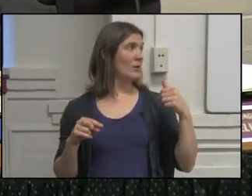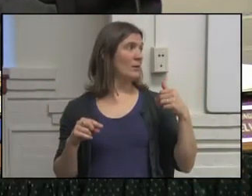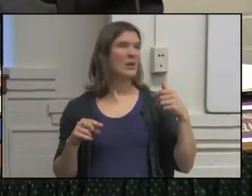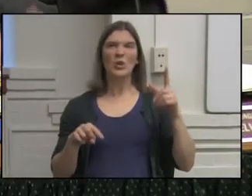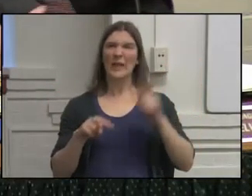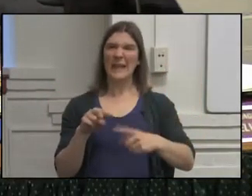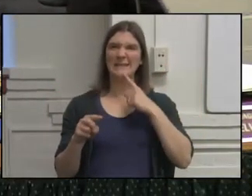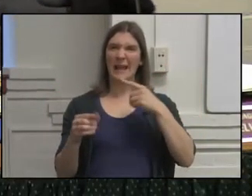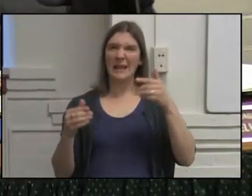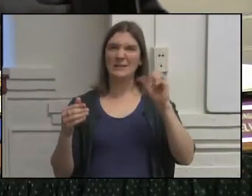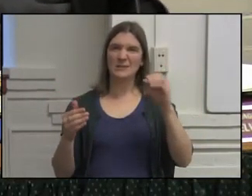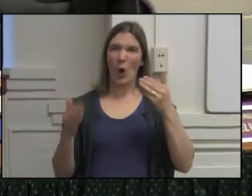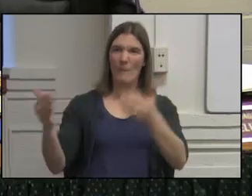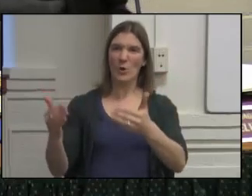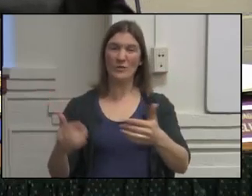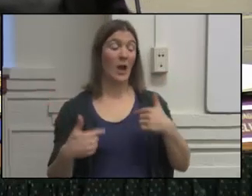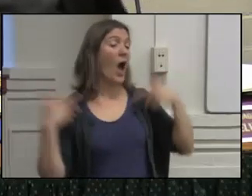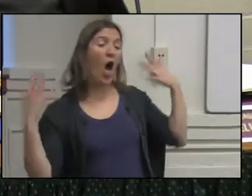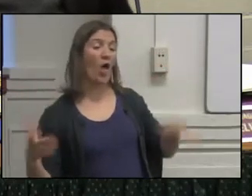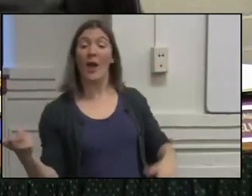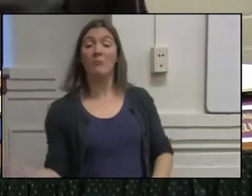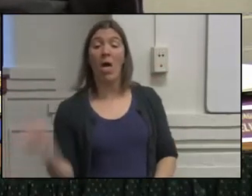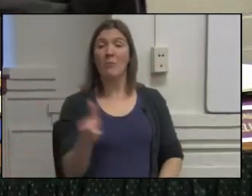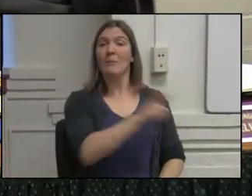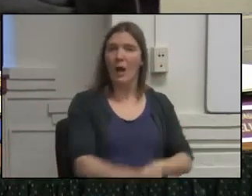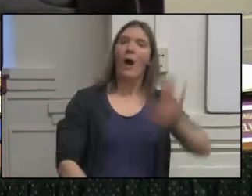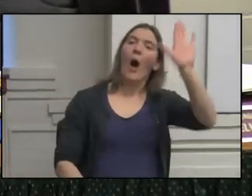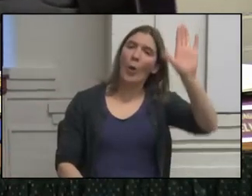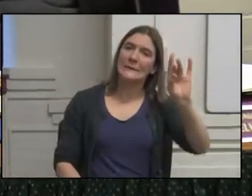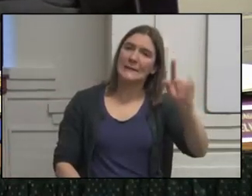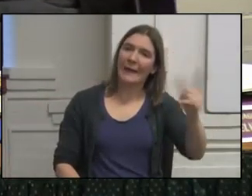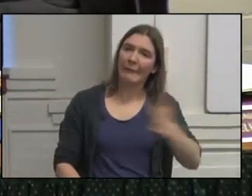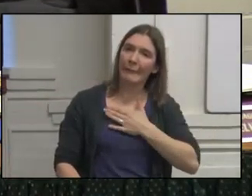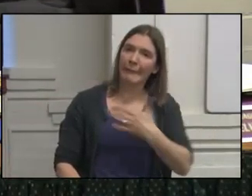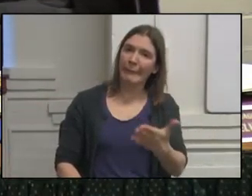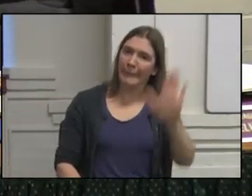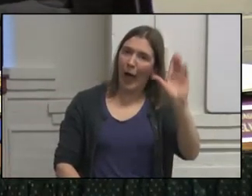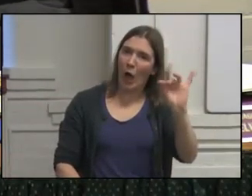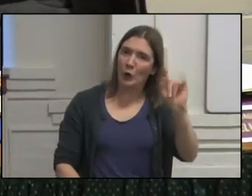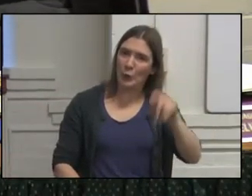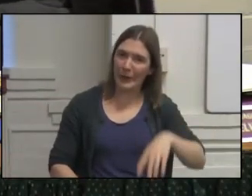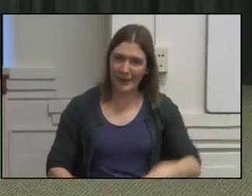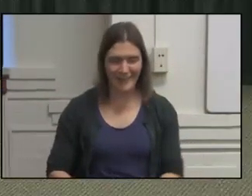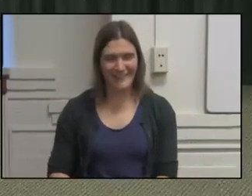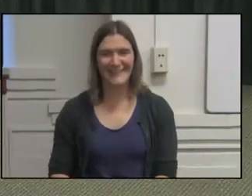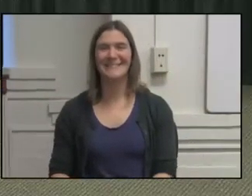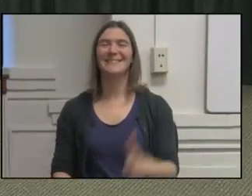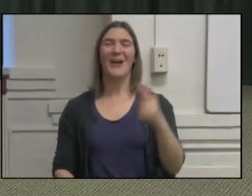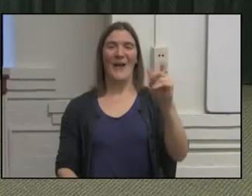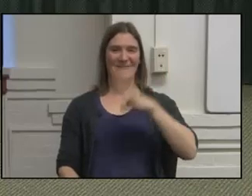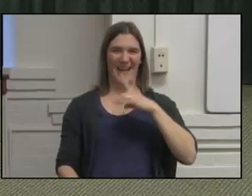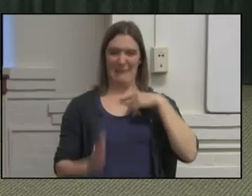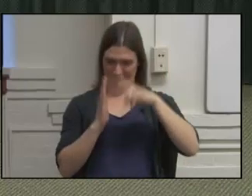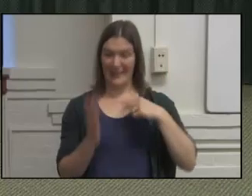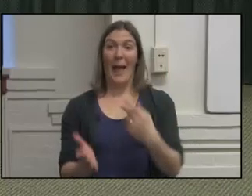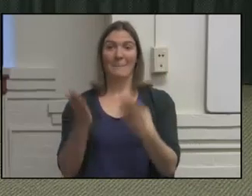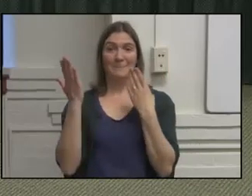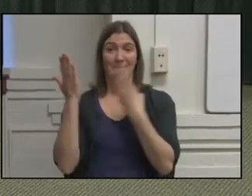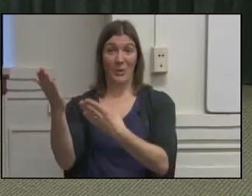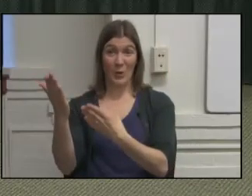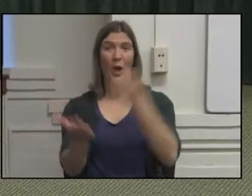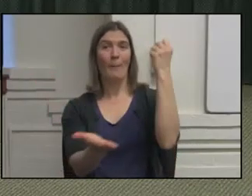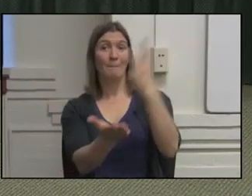moved because it. Already... I did the minutes. Yeah, okay. All right. I'll do it. I'll get it out the way. Okay. I move